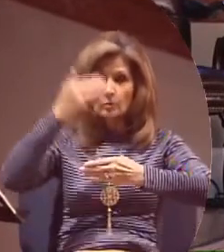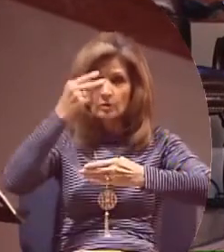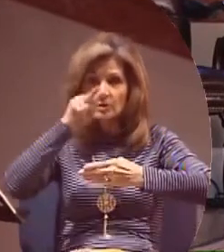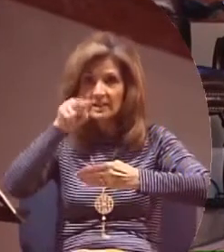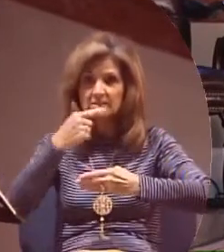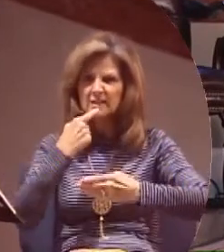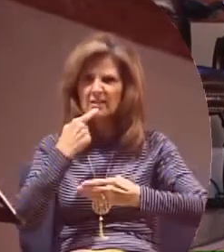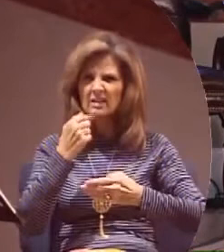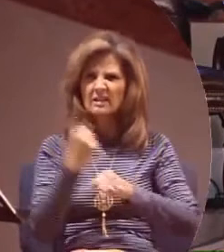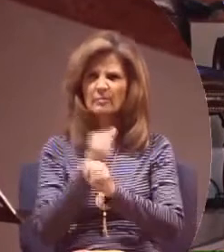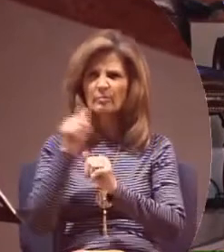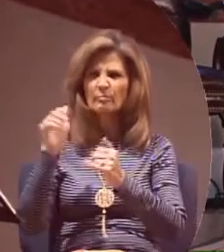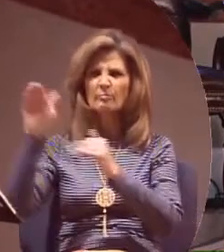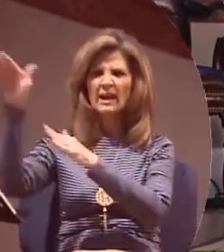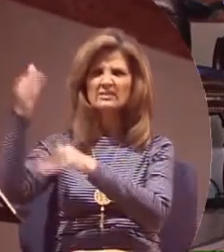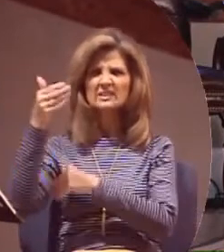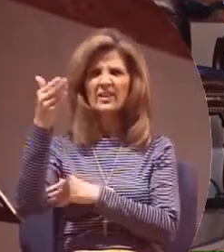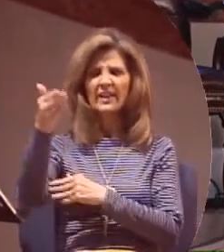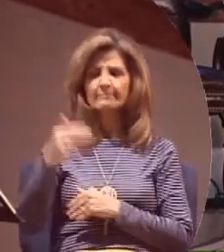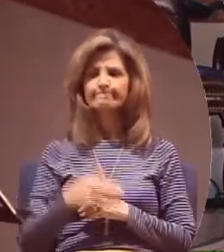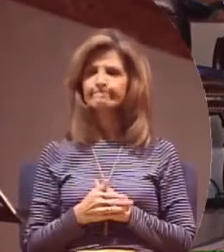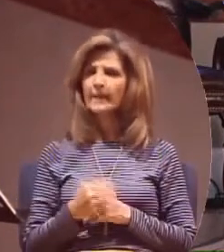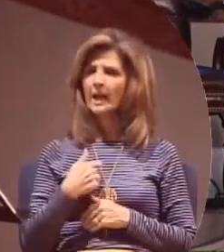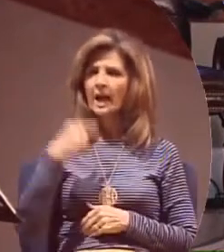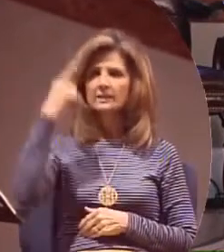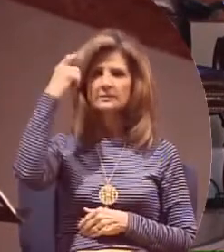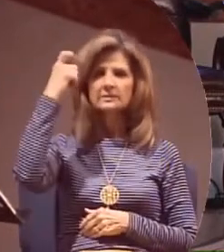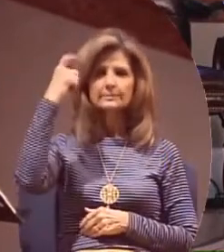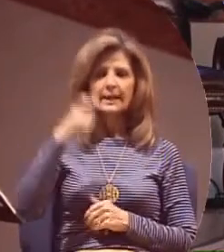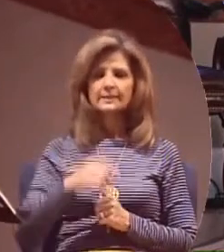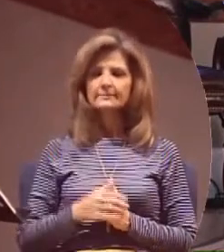said, just as I expected.